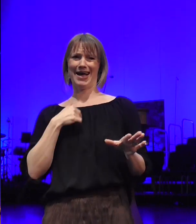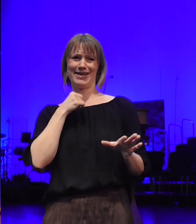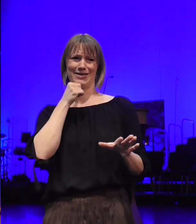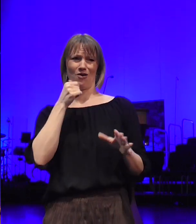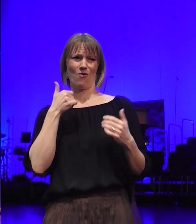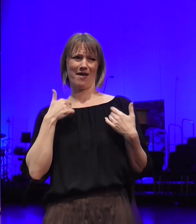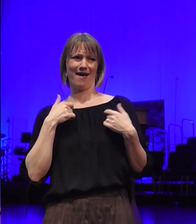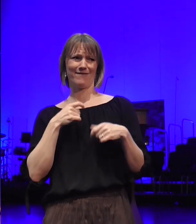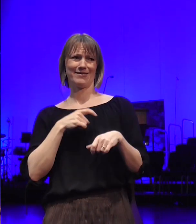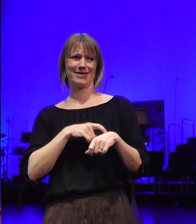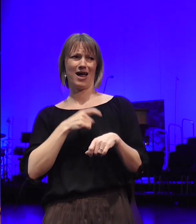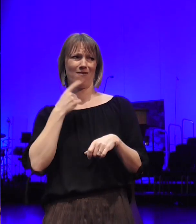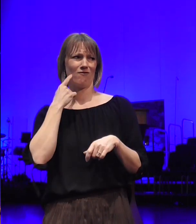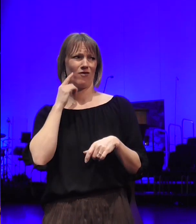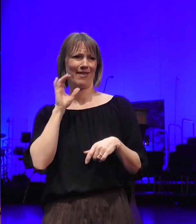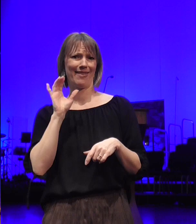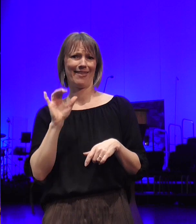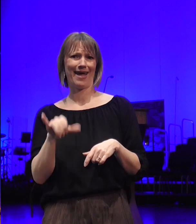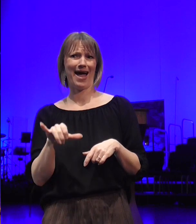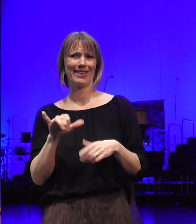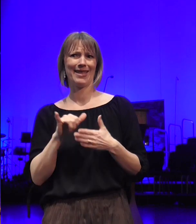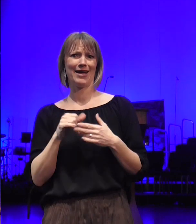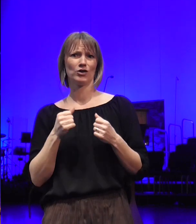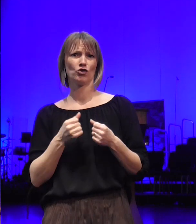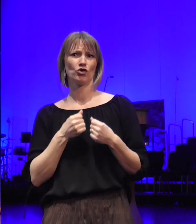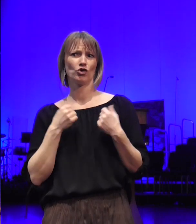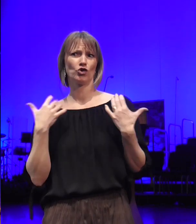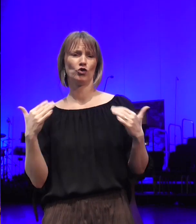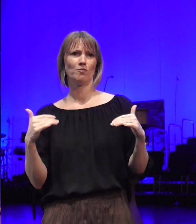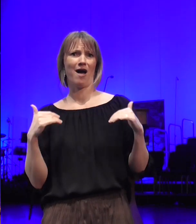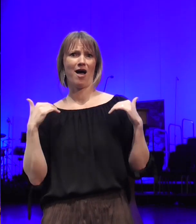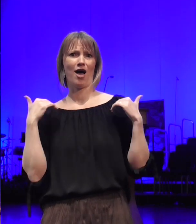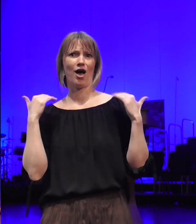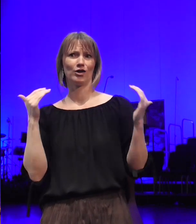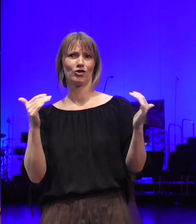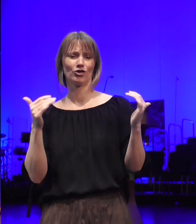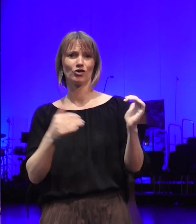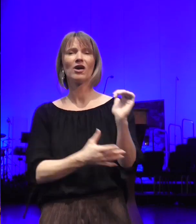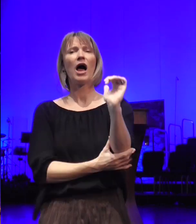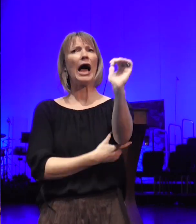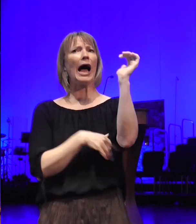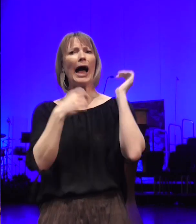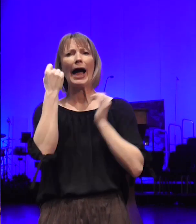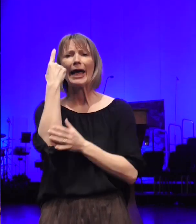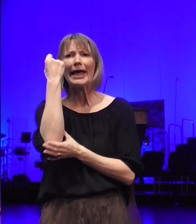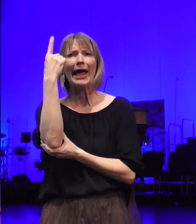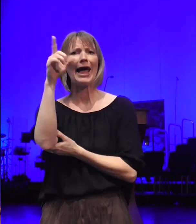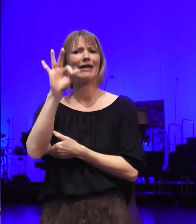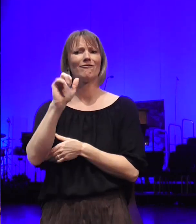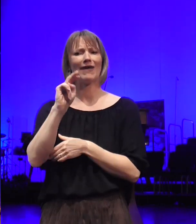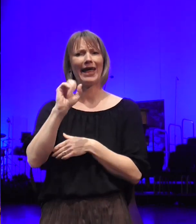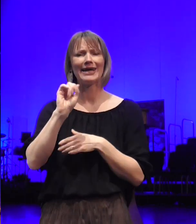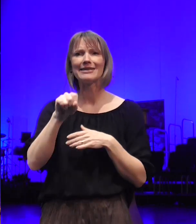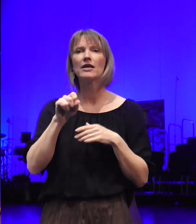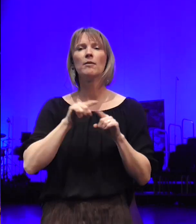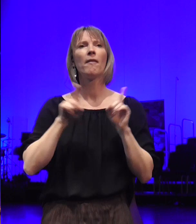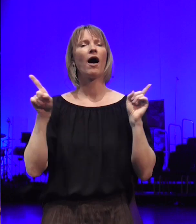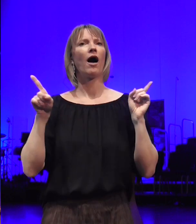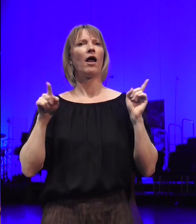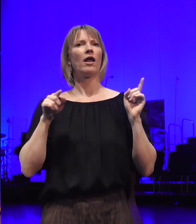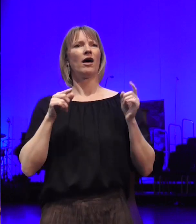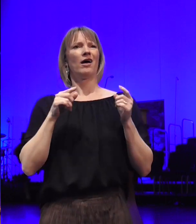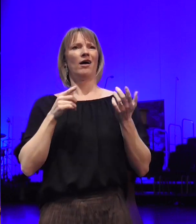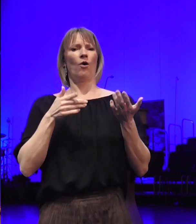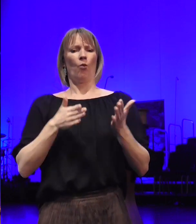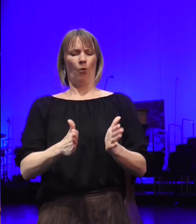for that. That's a little too much right there. I get that you are fans, but see, these are the ways that